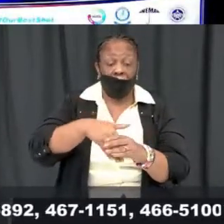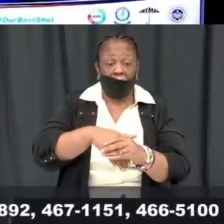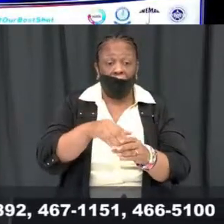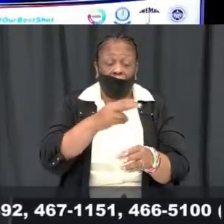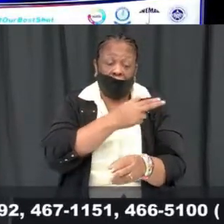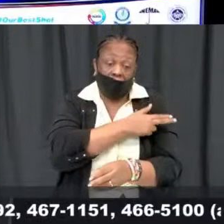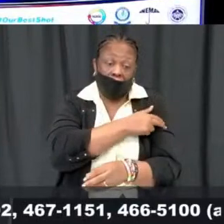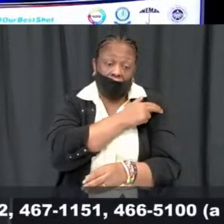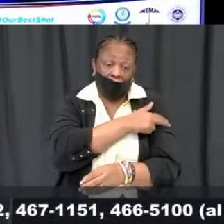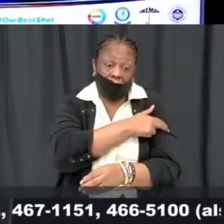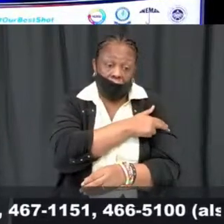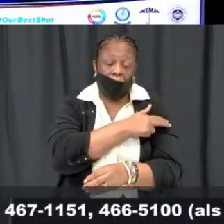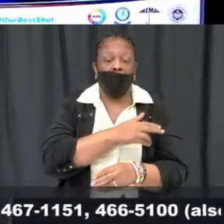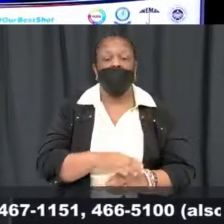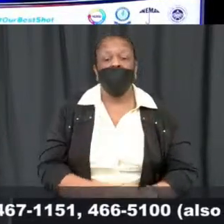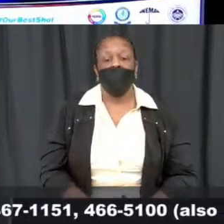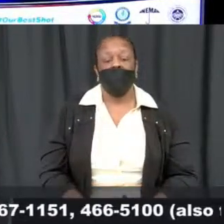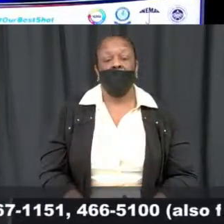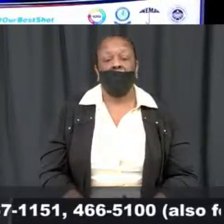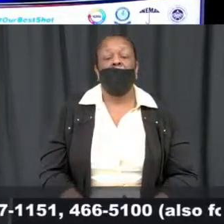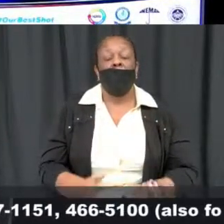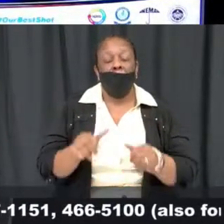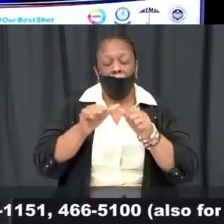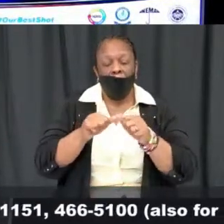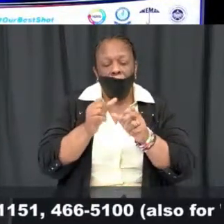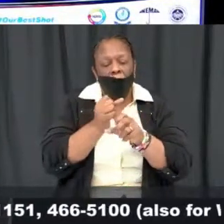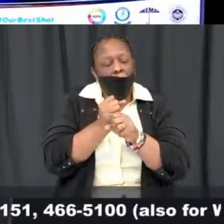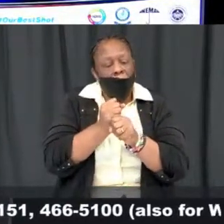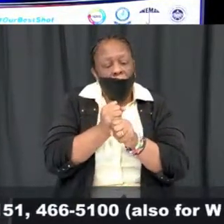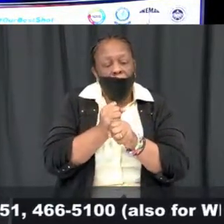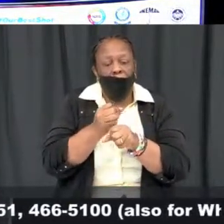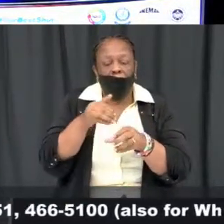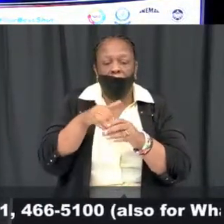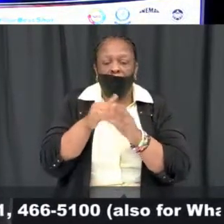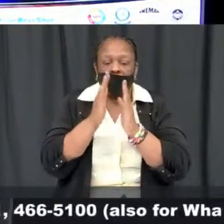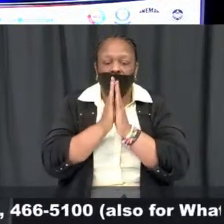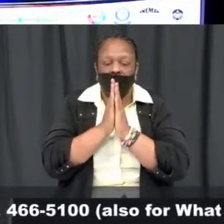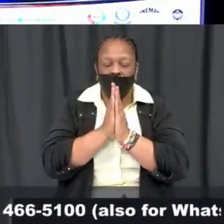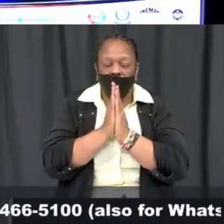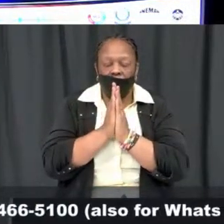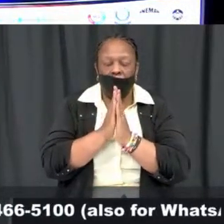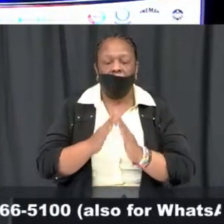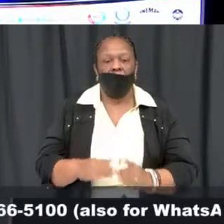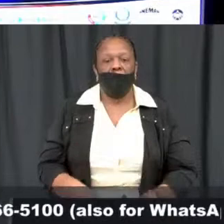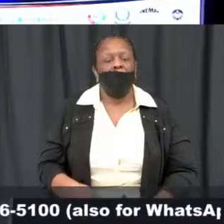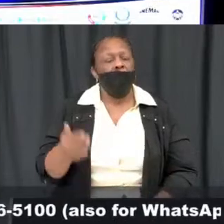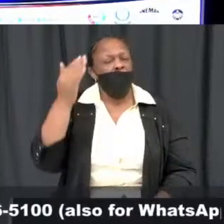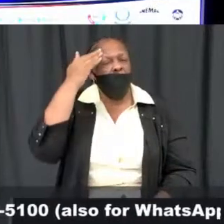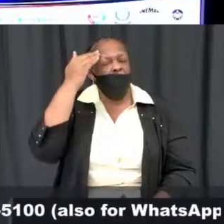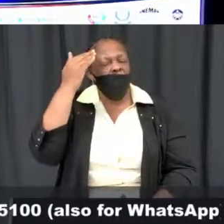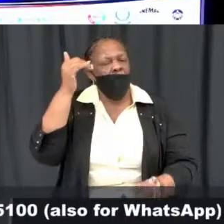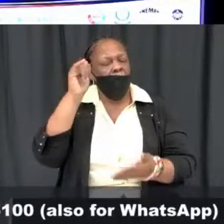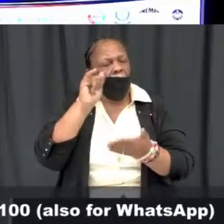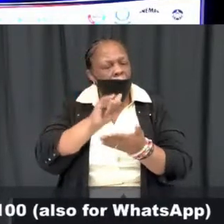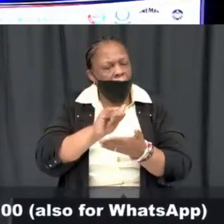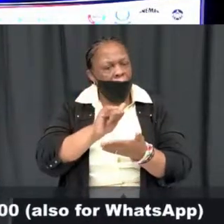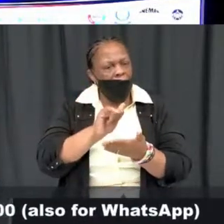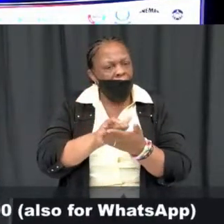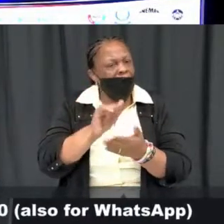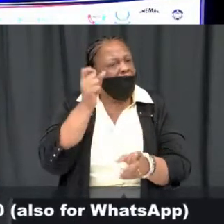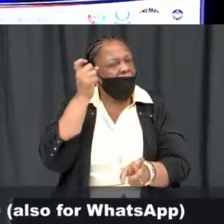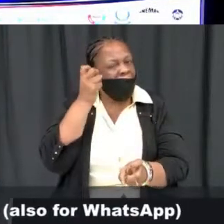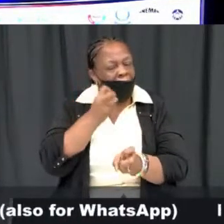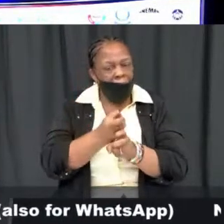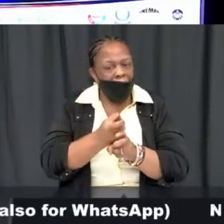we continue to hold you in our prayers. We know it's very difficult. COVID-19 is not an